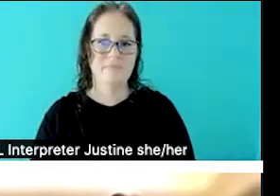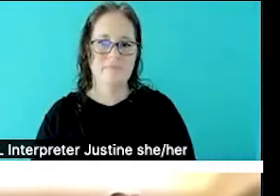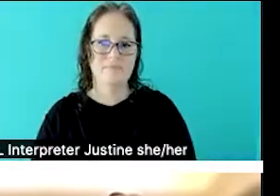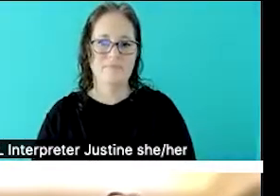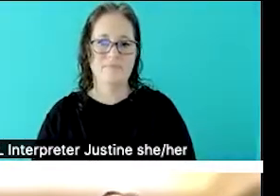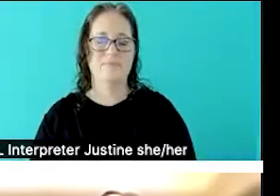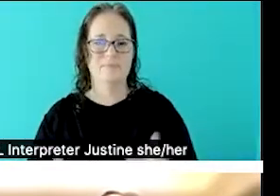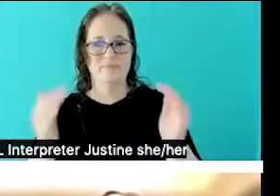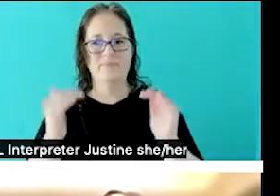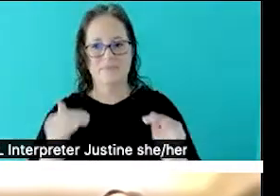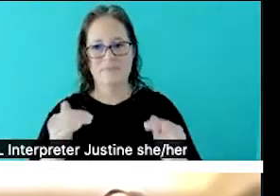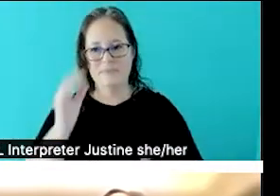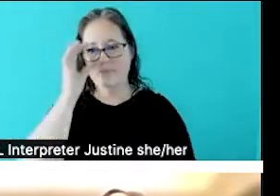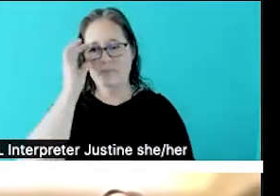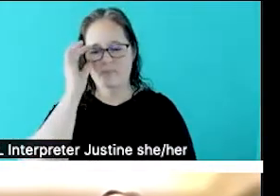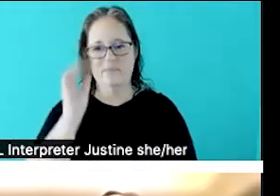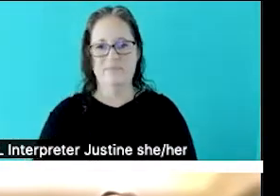Next.